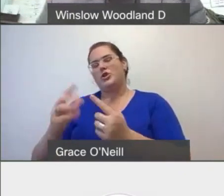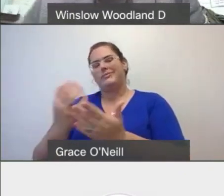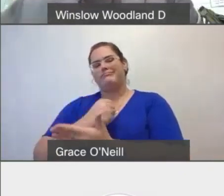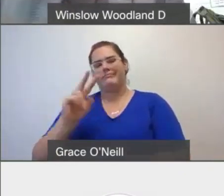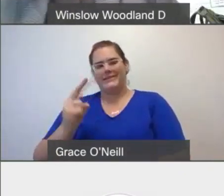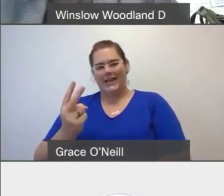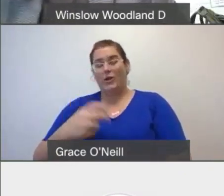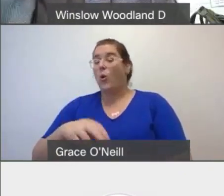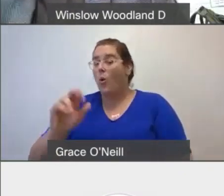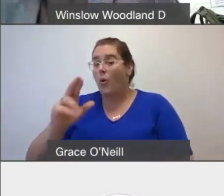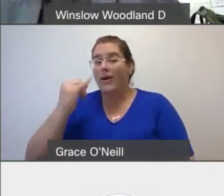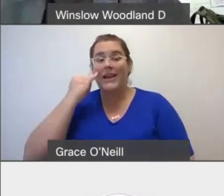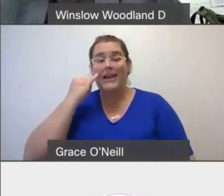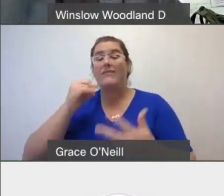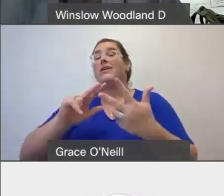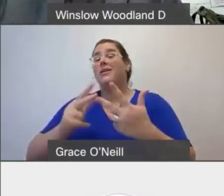Johnson & Johnson to have